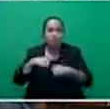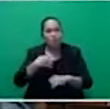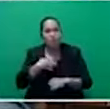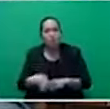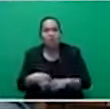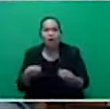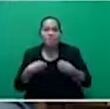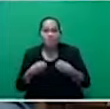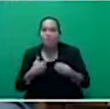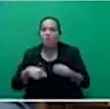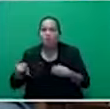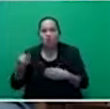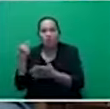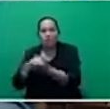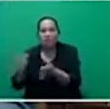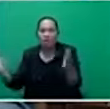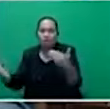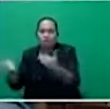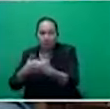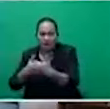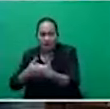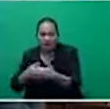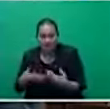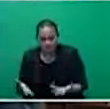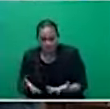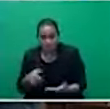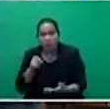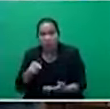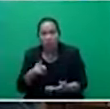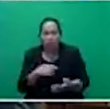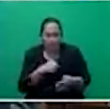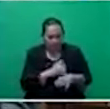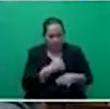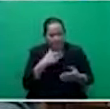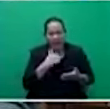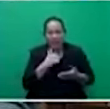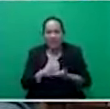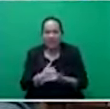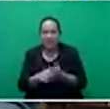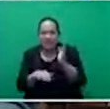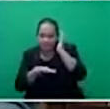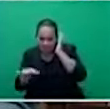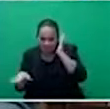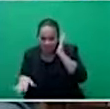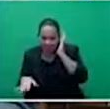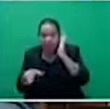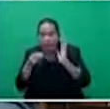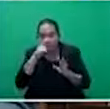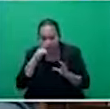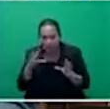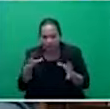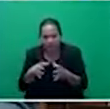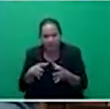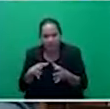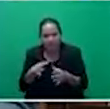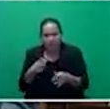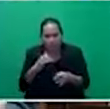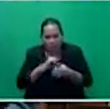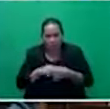shut down, sir. So she was assisted. People in the informal sector were assisted as a result of